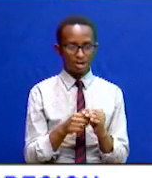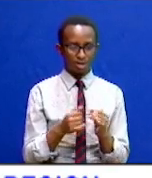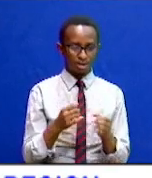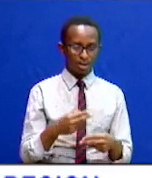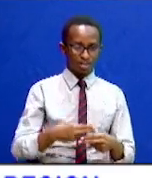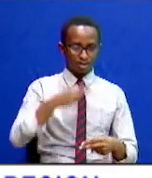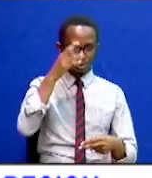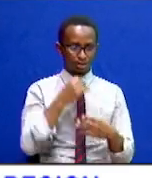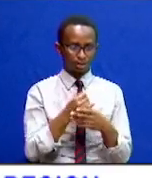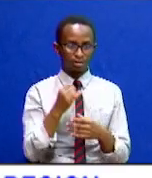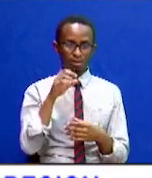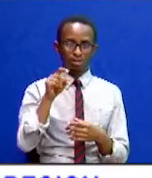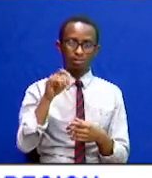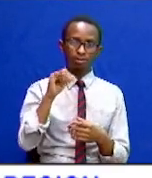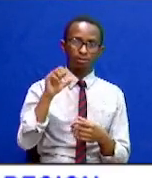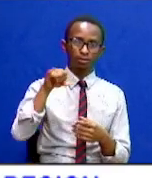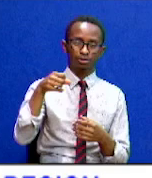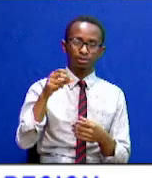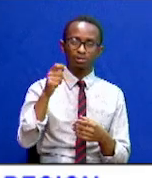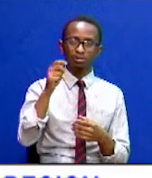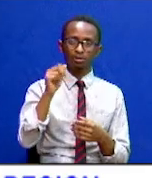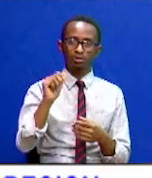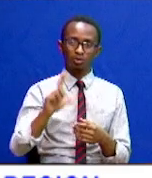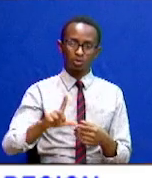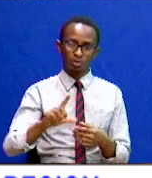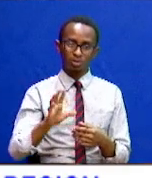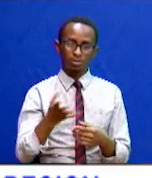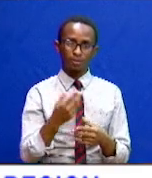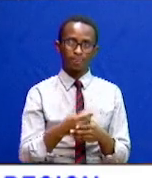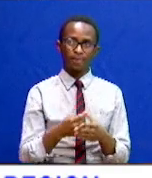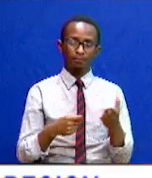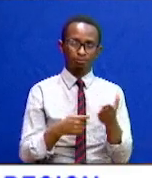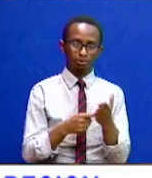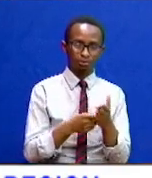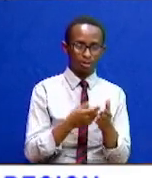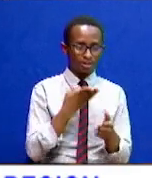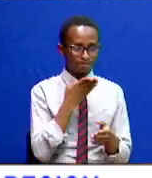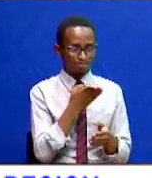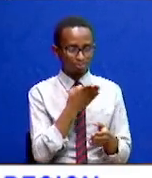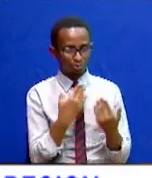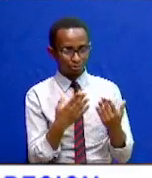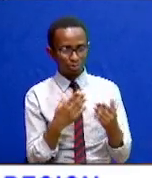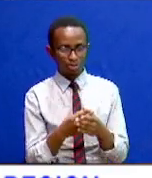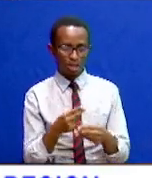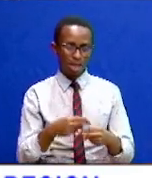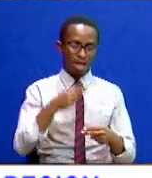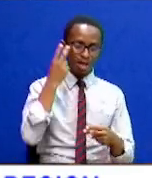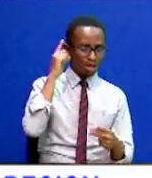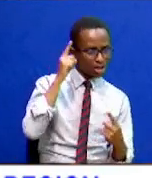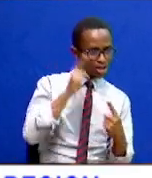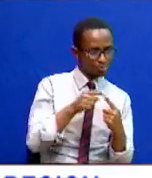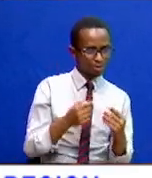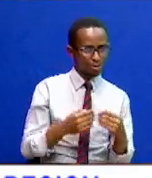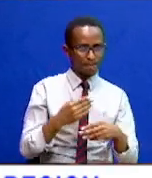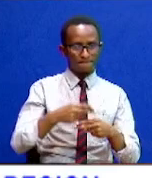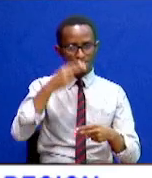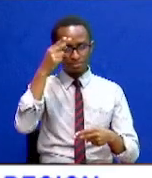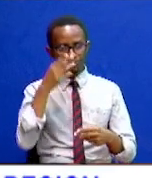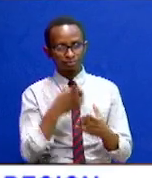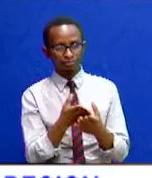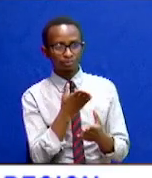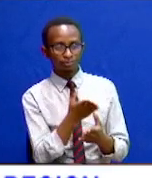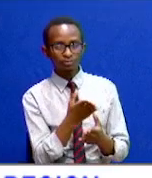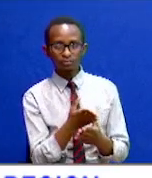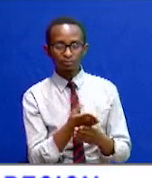digital technologies. By building digital capacity, these nations aim to improve early detection and provide timely warnings to mitigate the impacts of